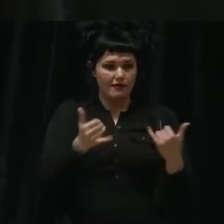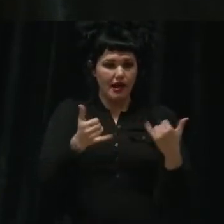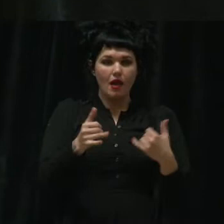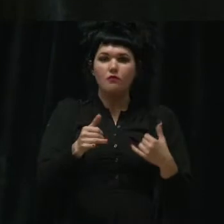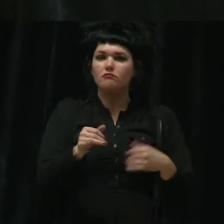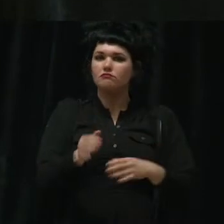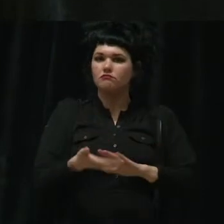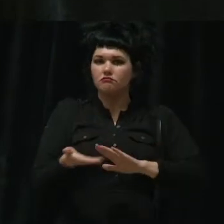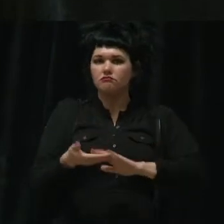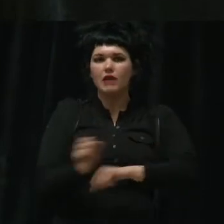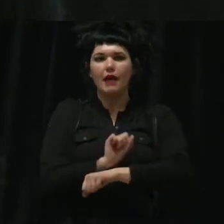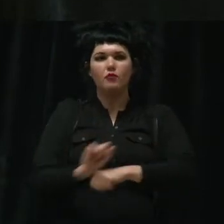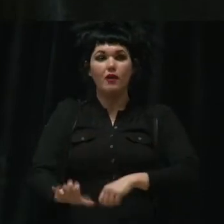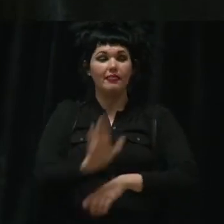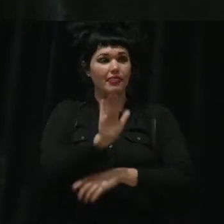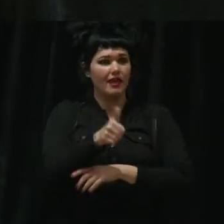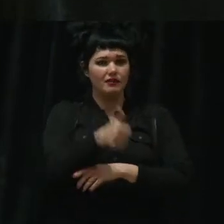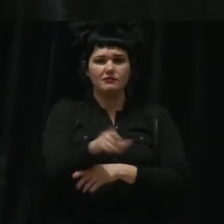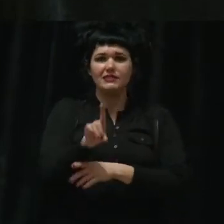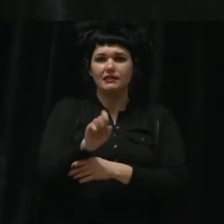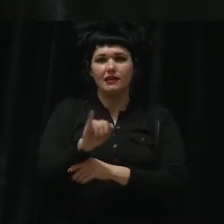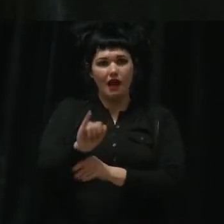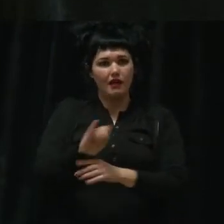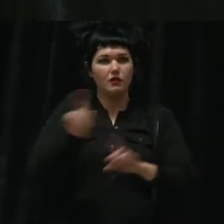operating is a DEI goal.